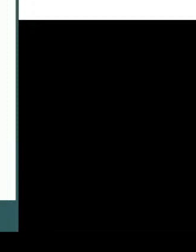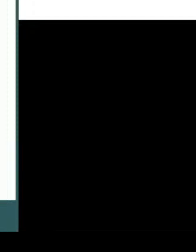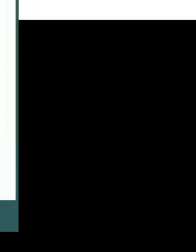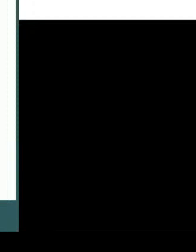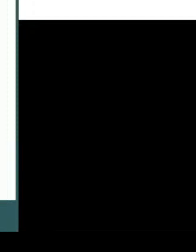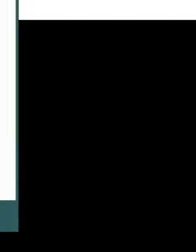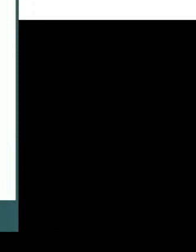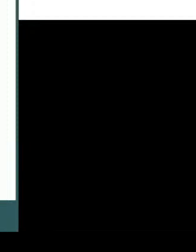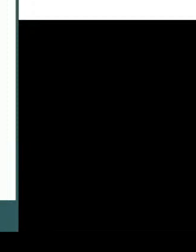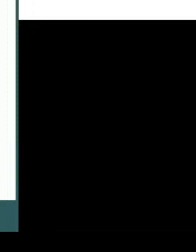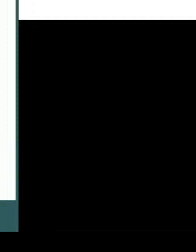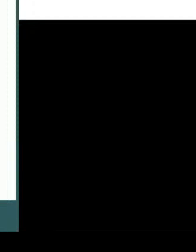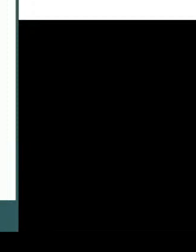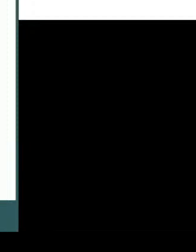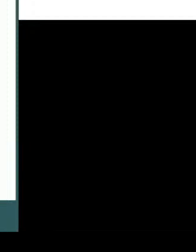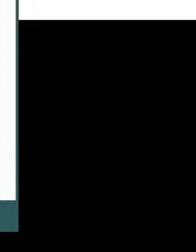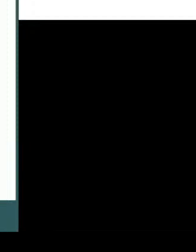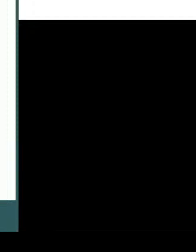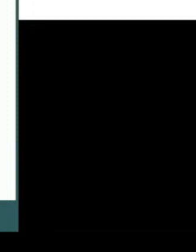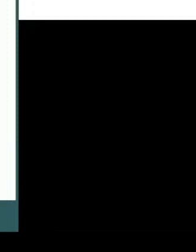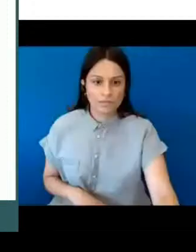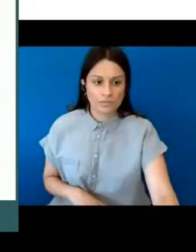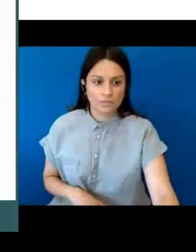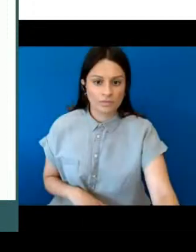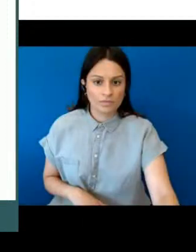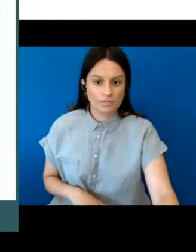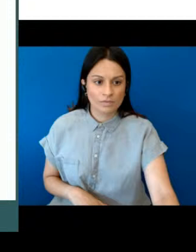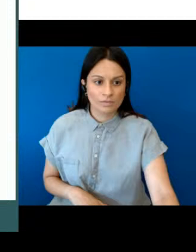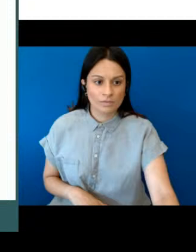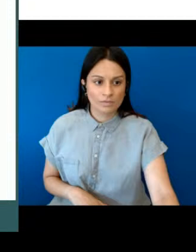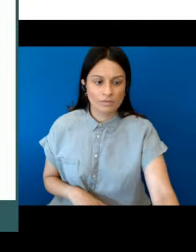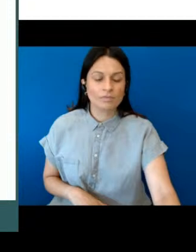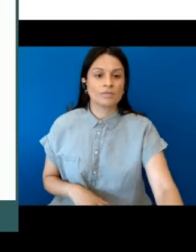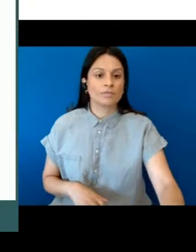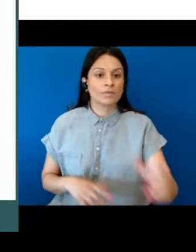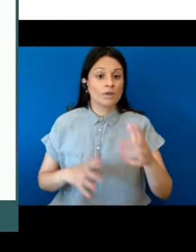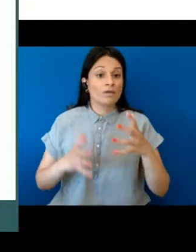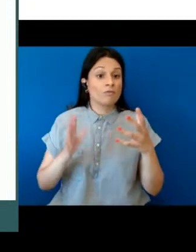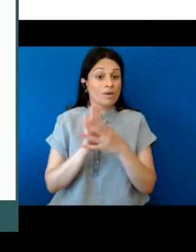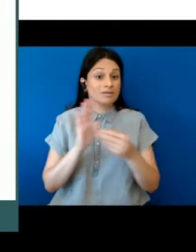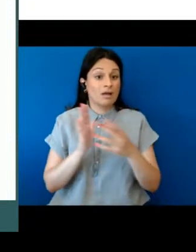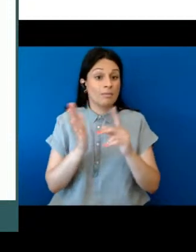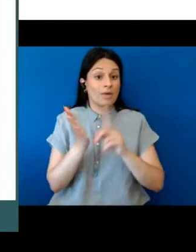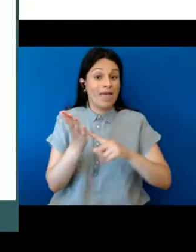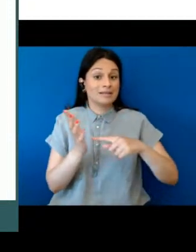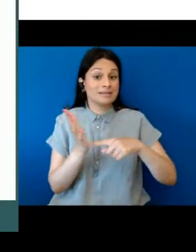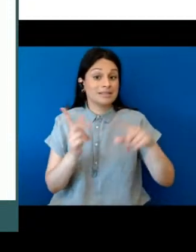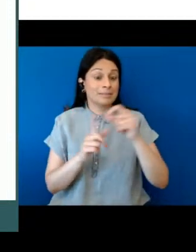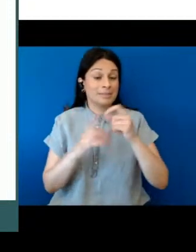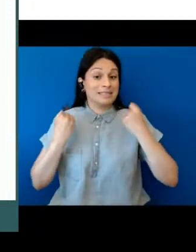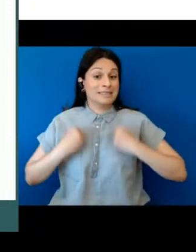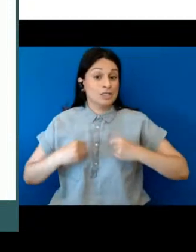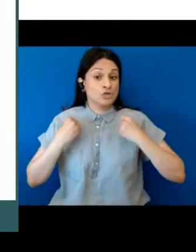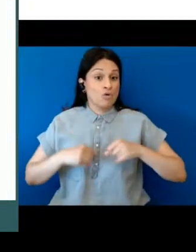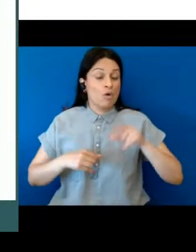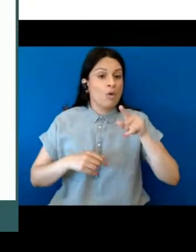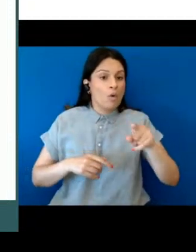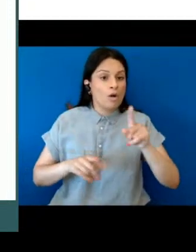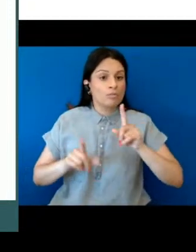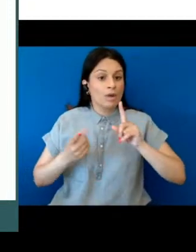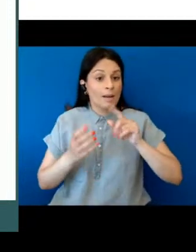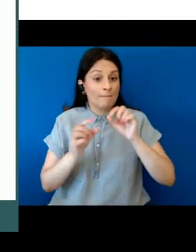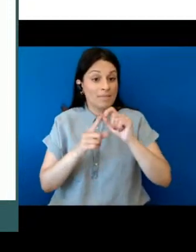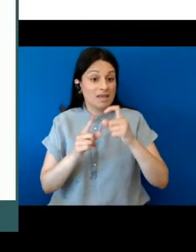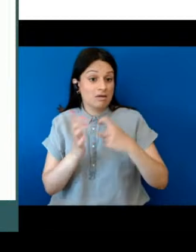pretty much reassured that the reactions are going to be mild. And the advice for PR10 is avoid the foods